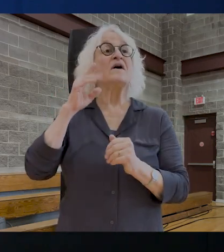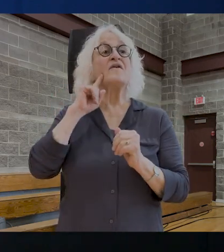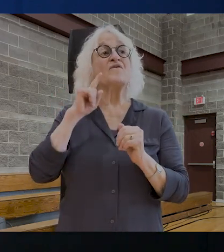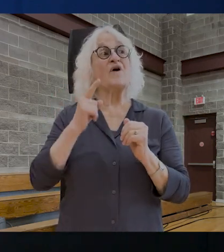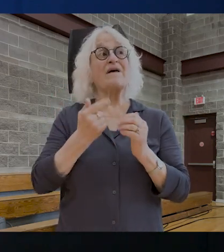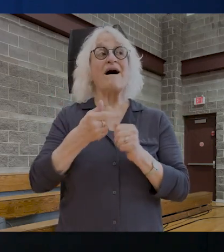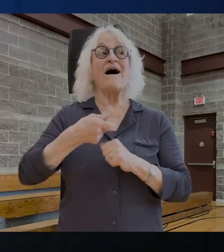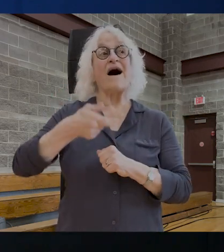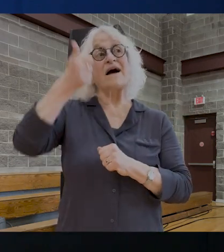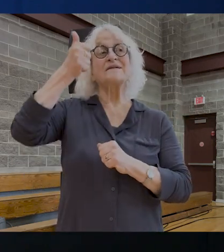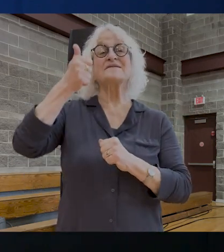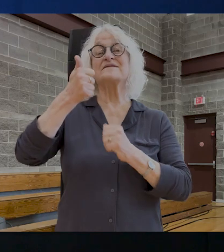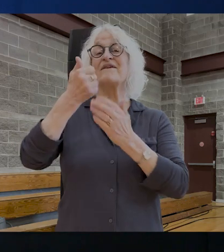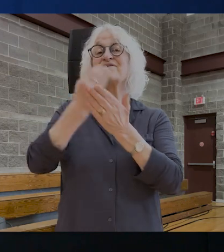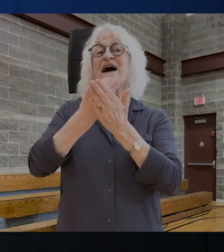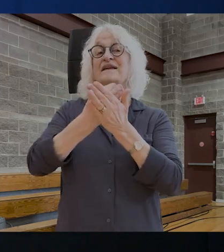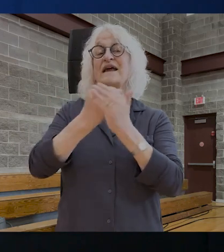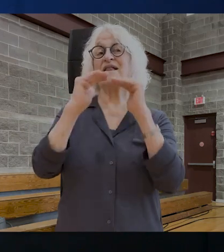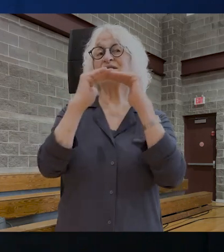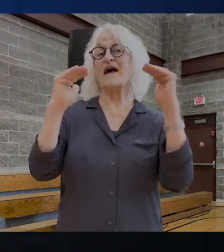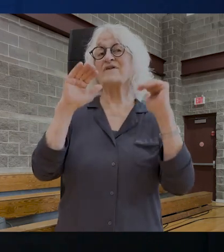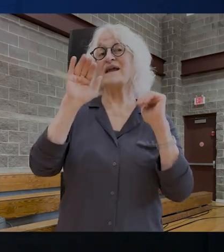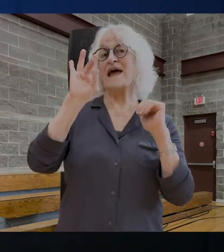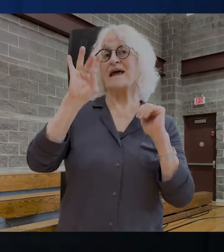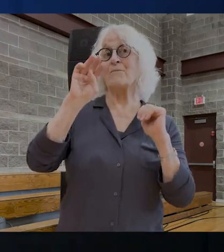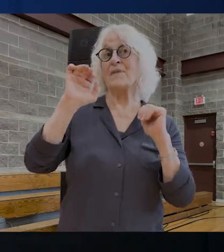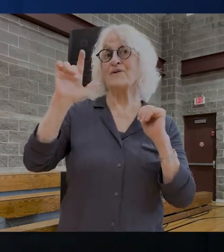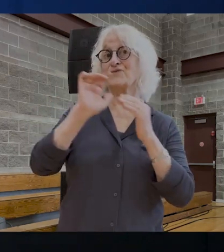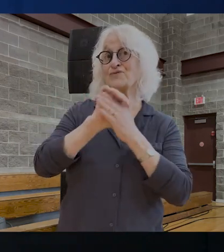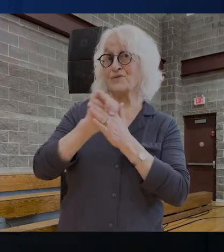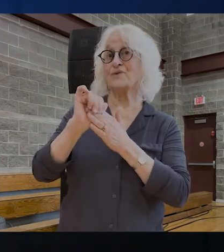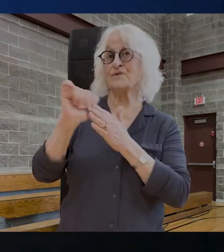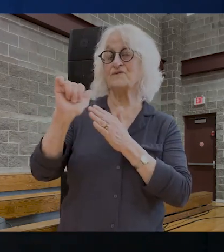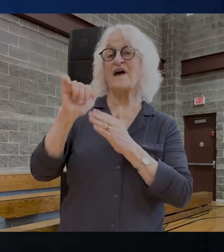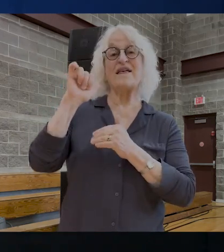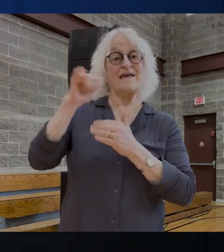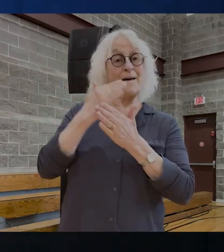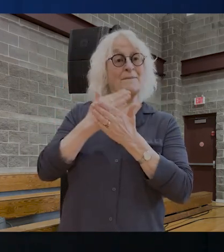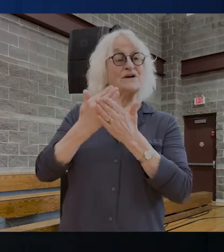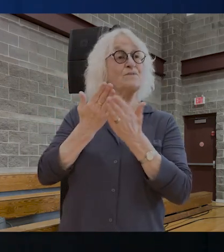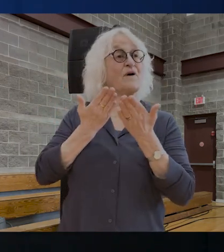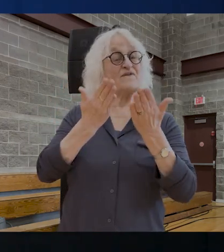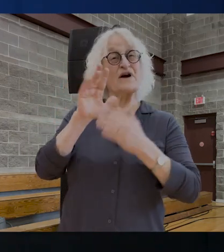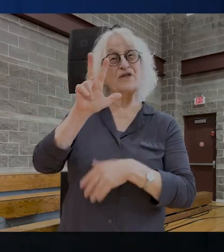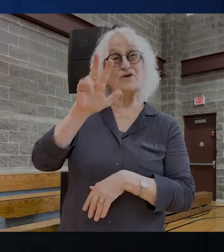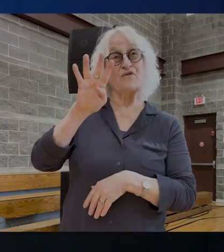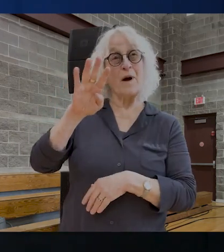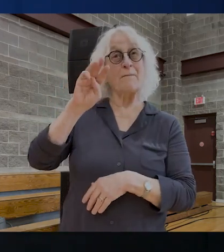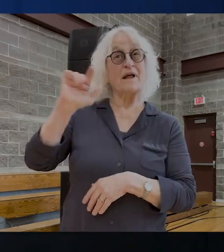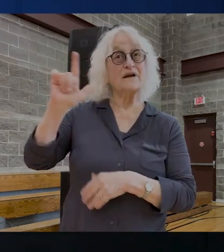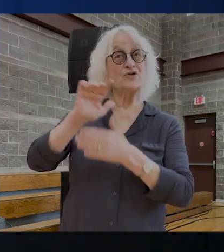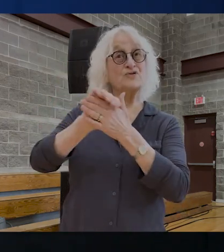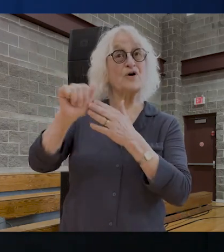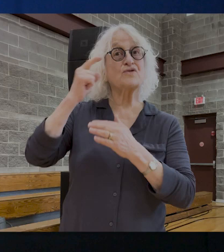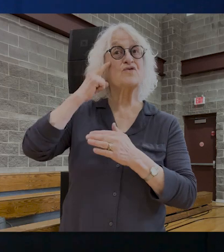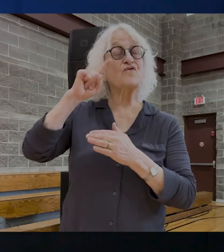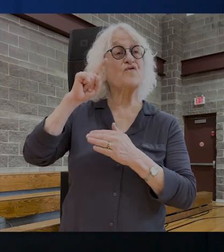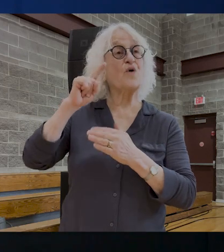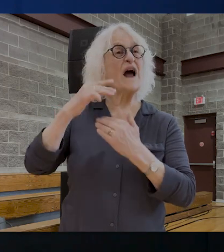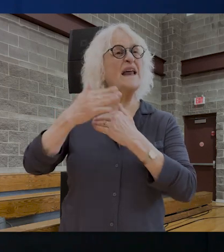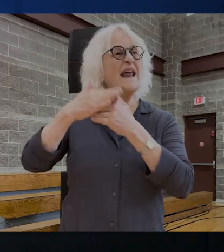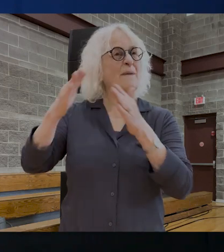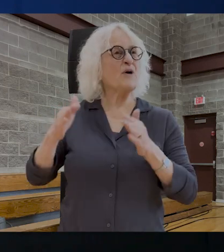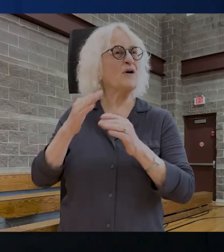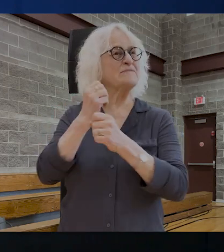highest funding level ever in this initiative at $8 million. This budget provides $34 million for the